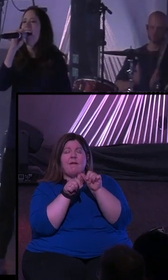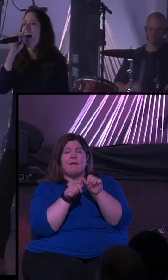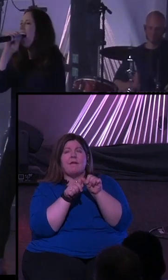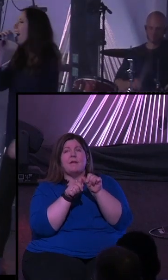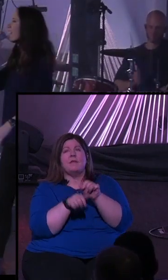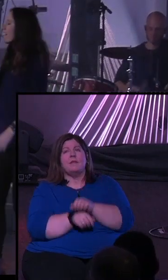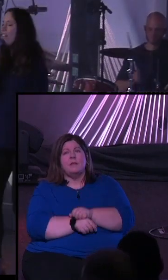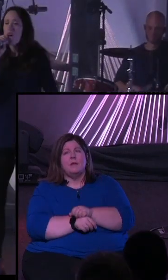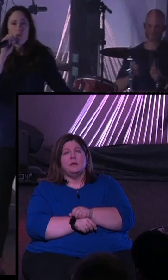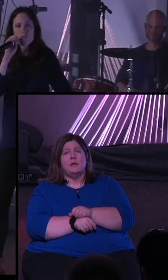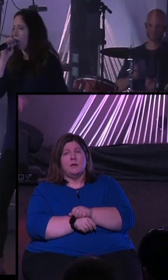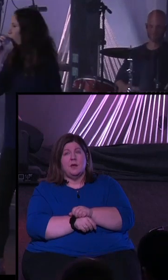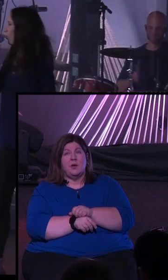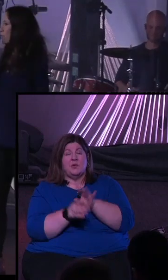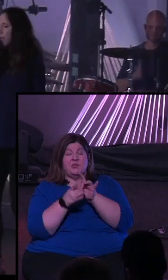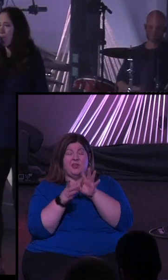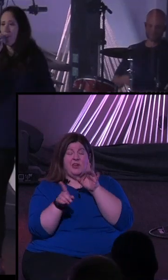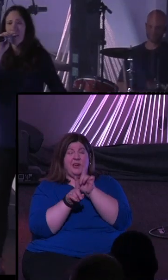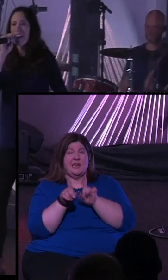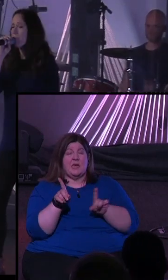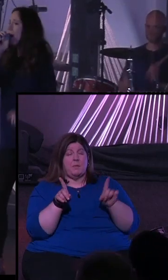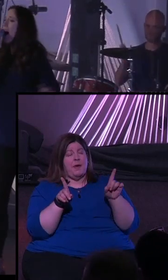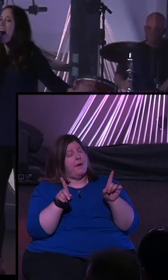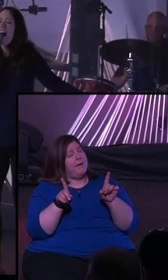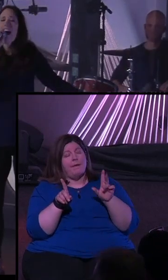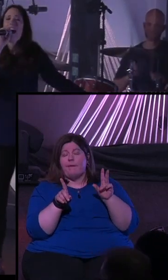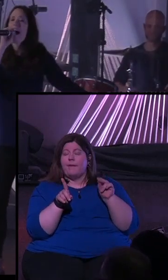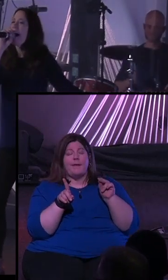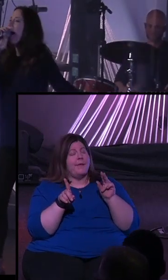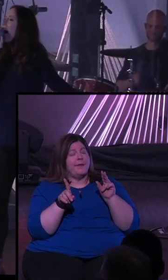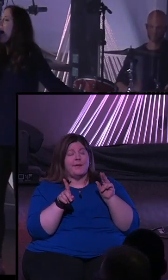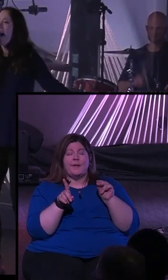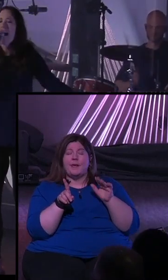back. No turning